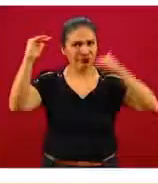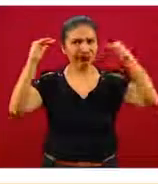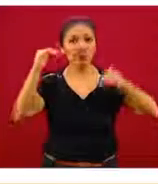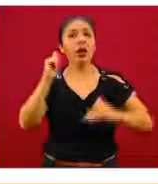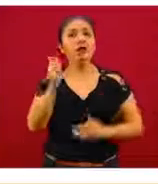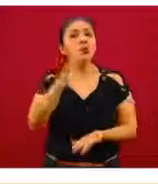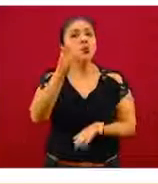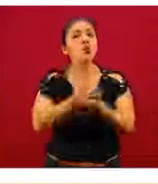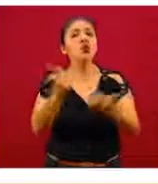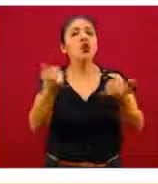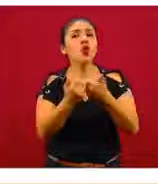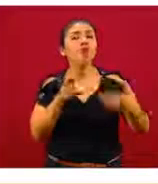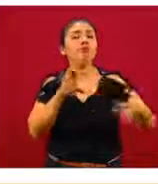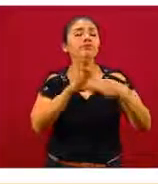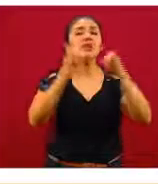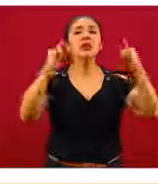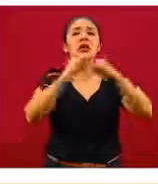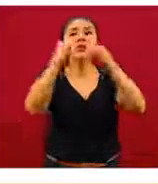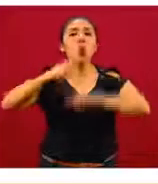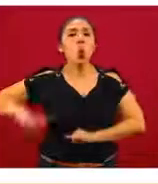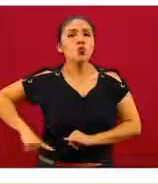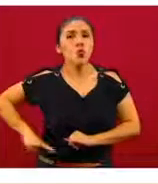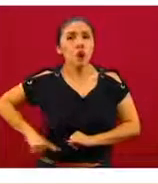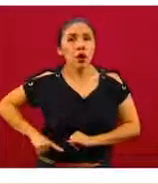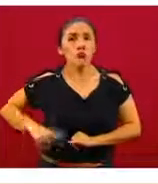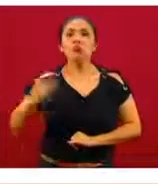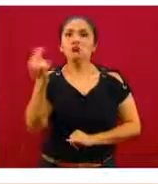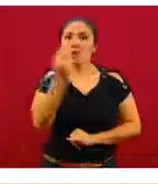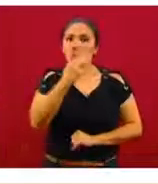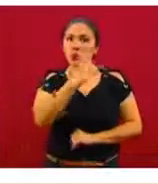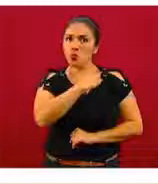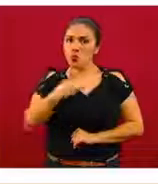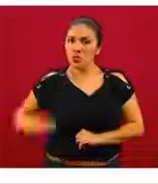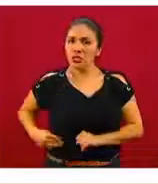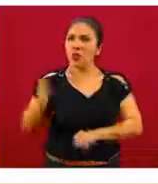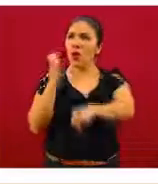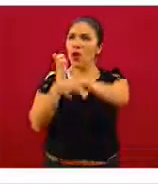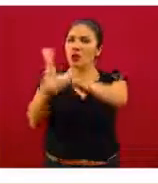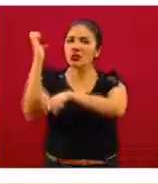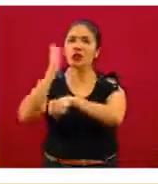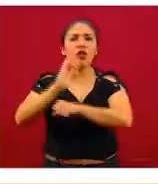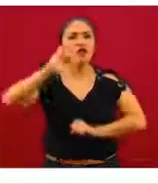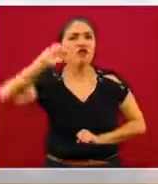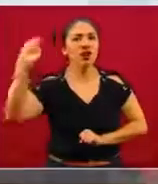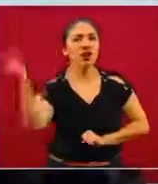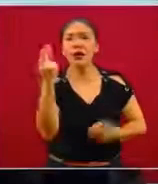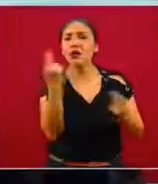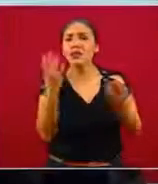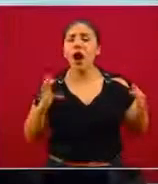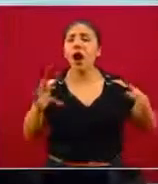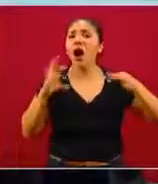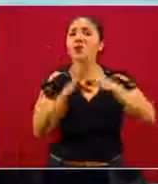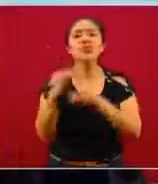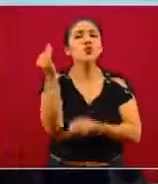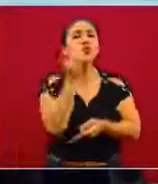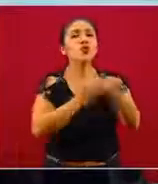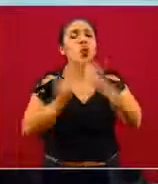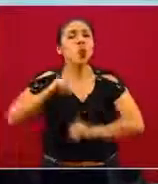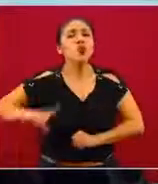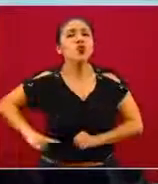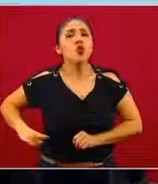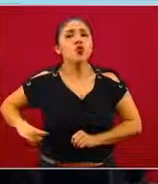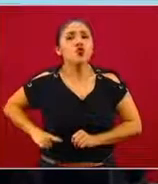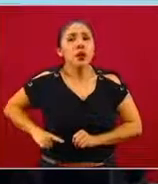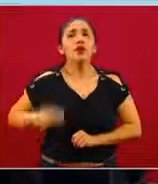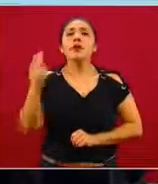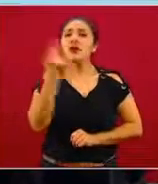and adolescent rights can only be done when we all work together, from the municipality to the state to the country, and every